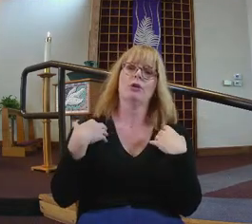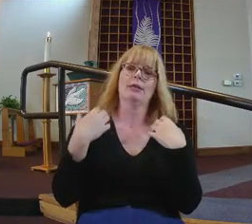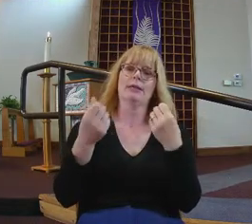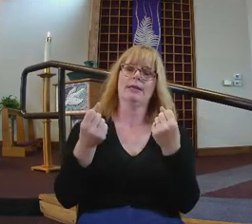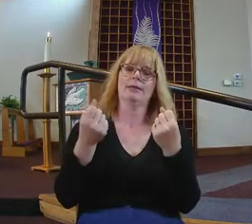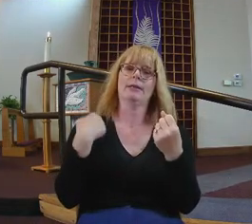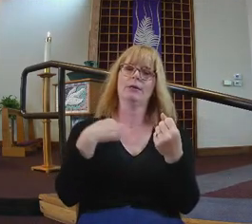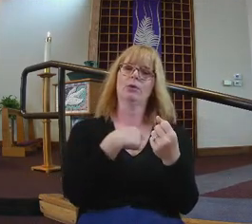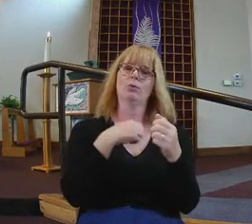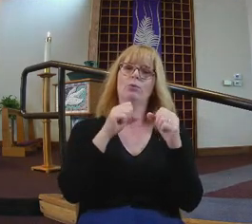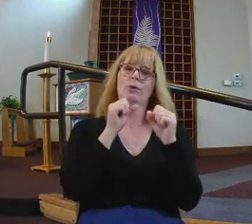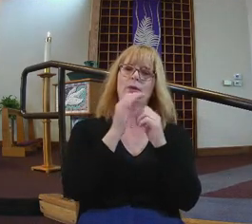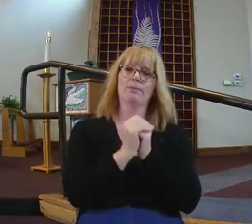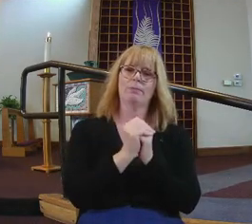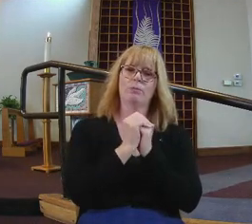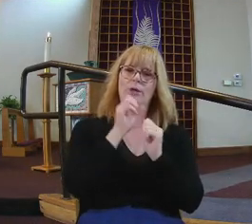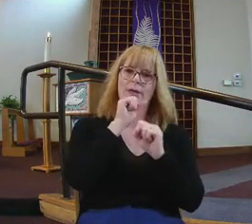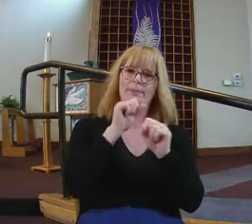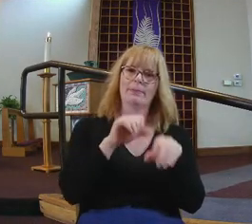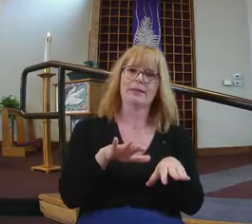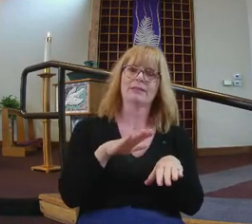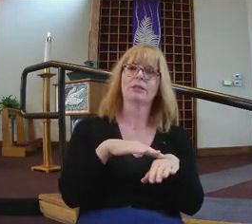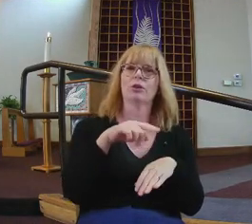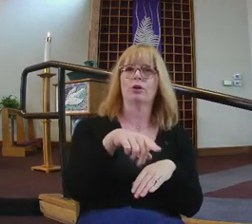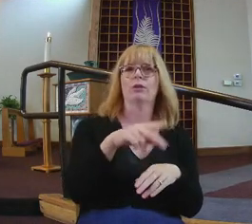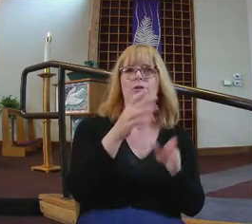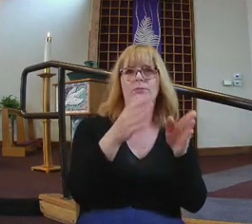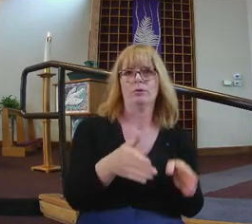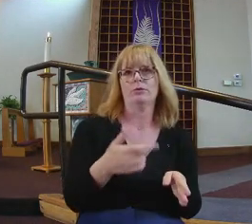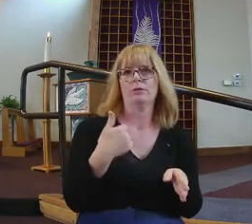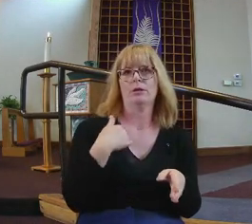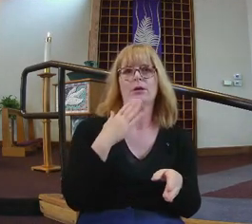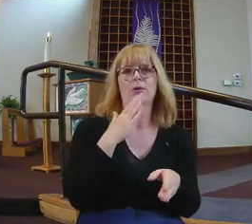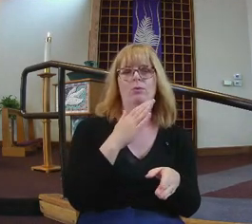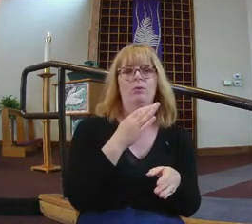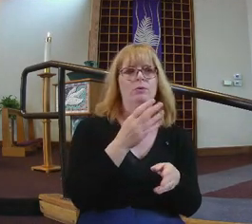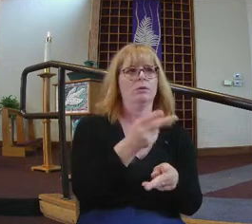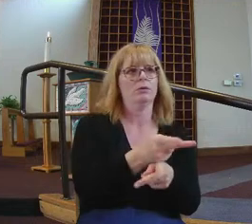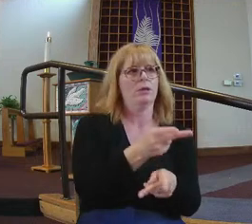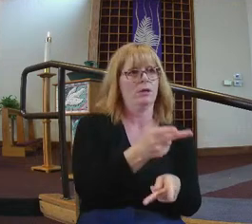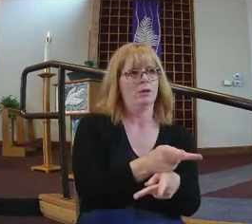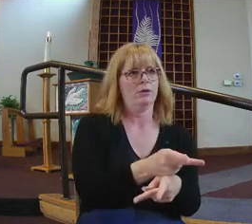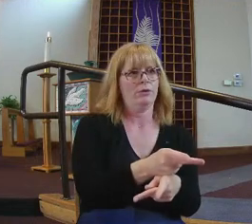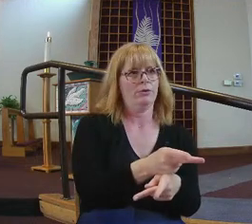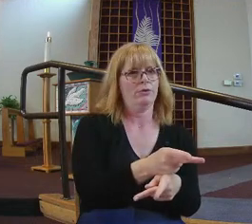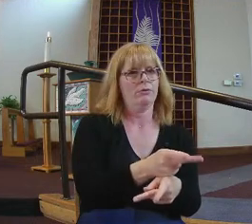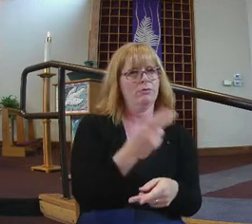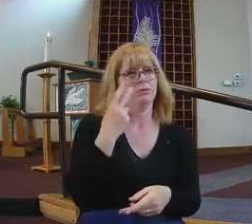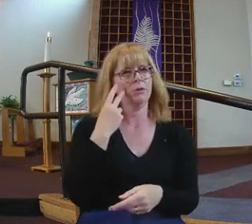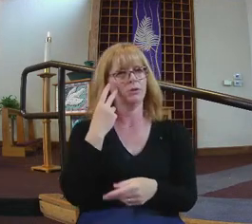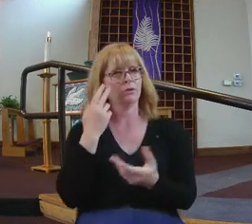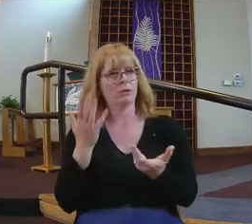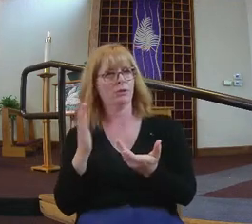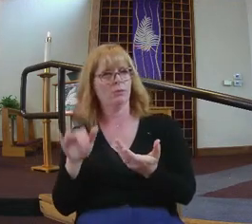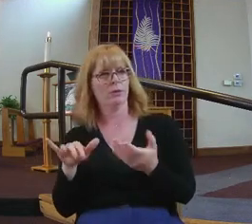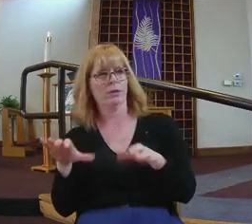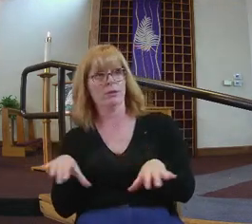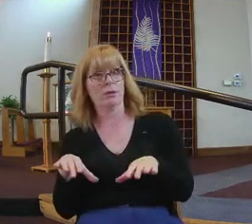your blessing upon this person that I'm about to see. Do you see what that does?